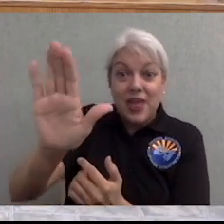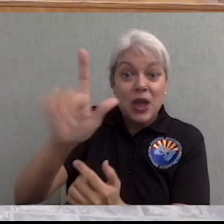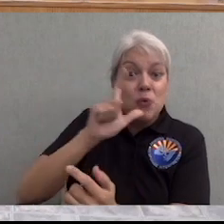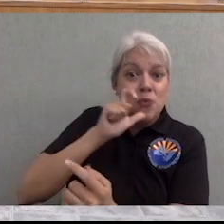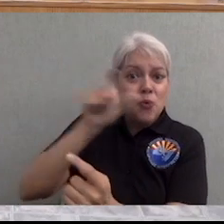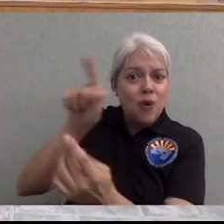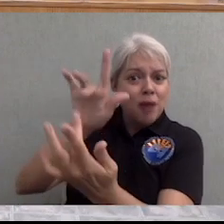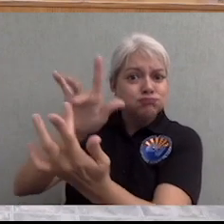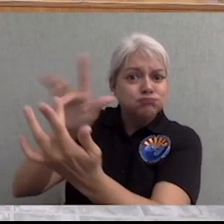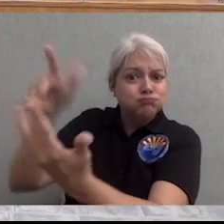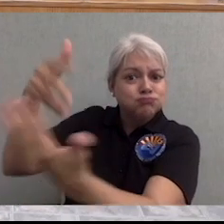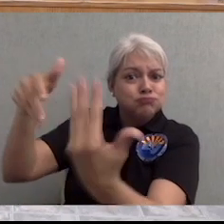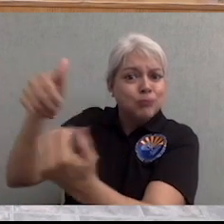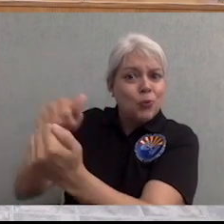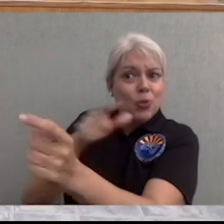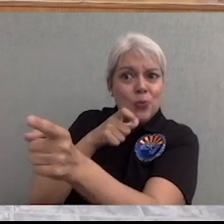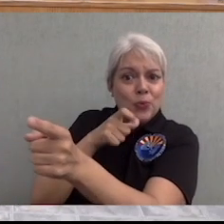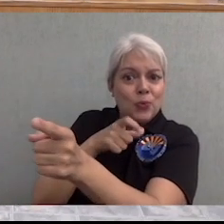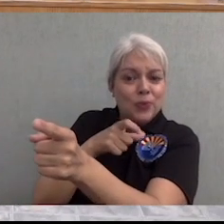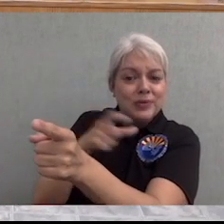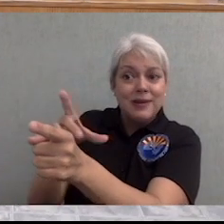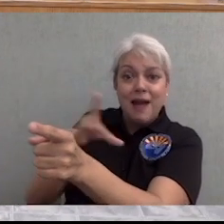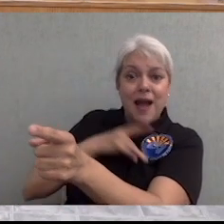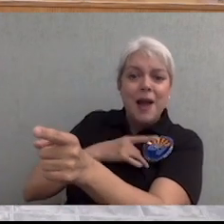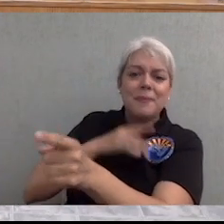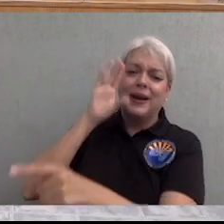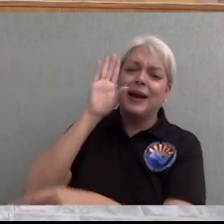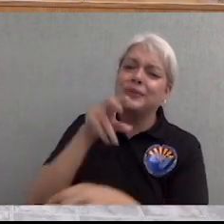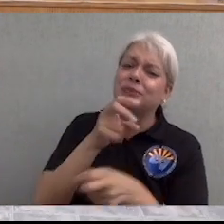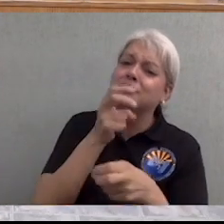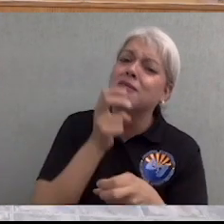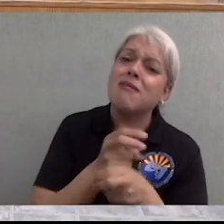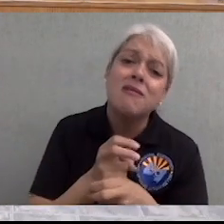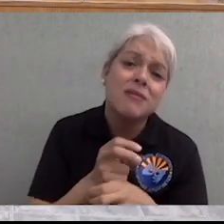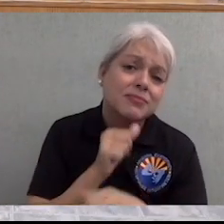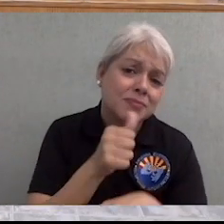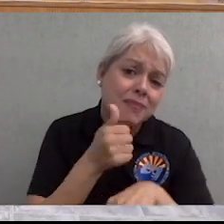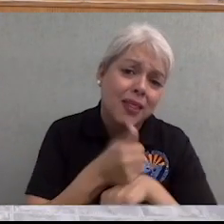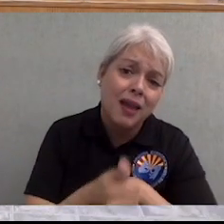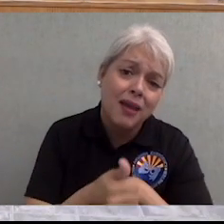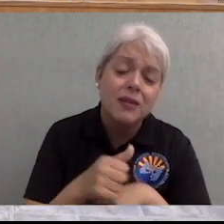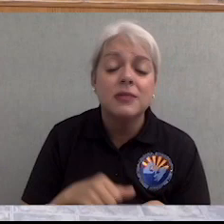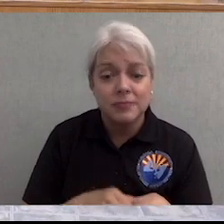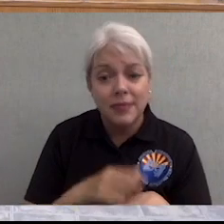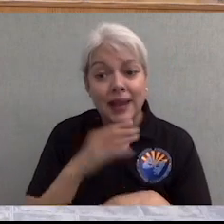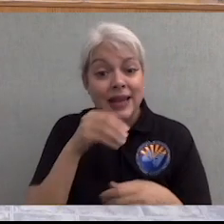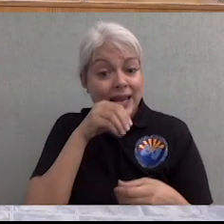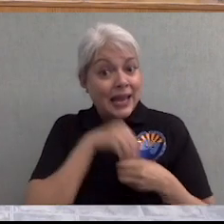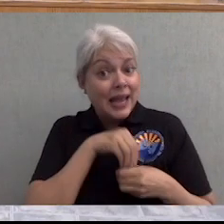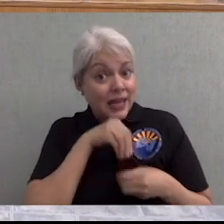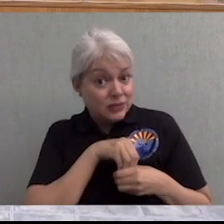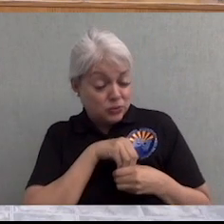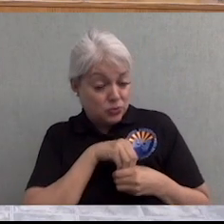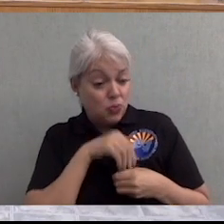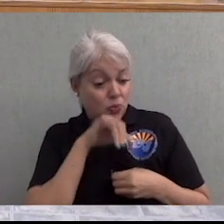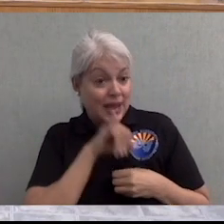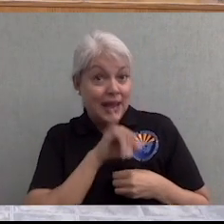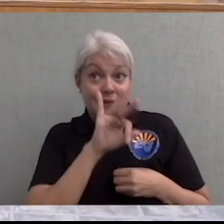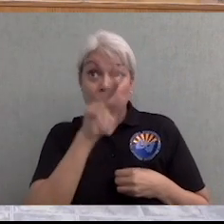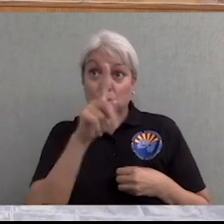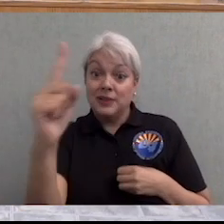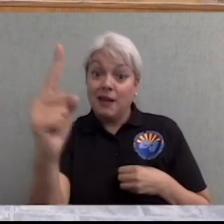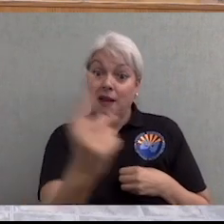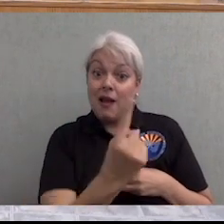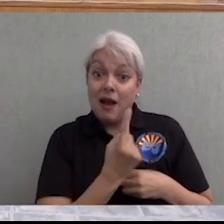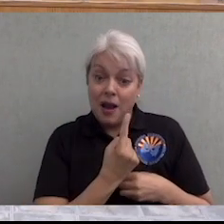is that. I know it's really hard. And also being indoors, if anyone comes in who's asymptomatic and has the virus, then it's going to be in the air and it's real hard